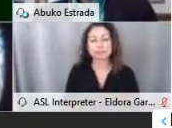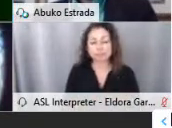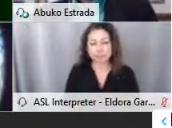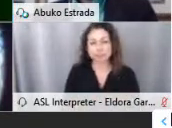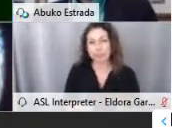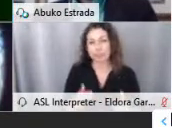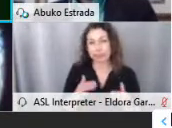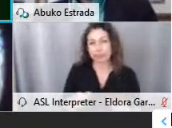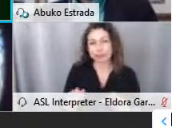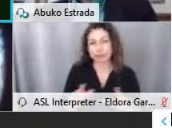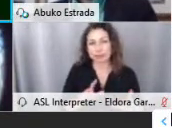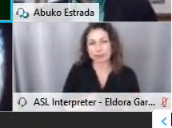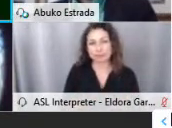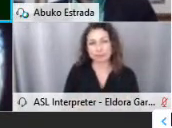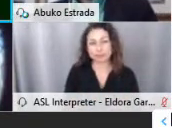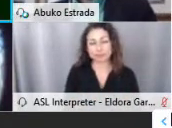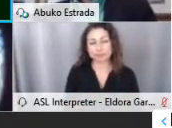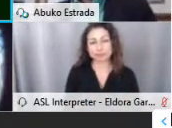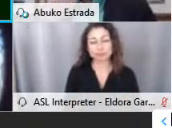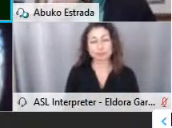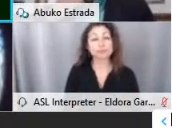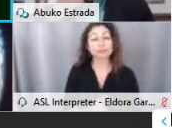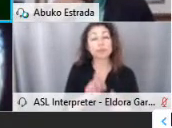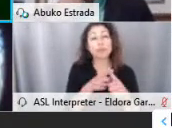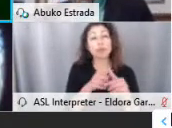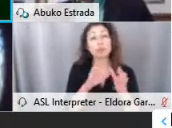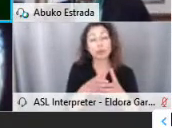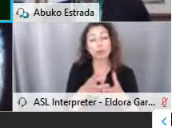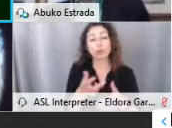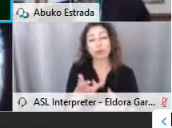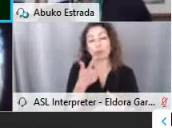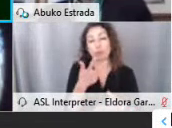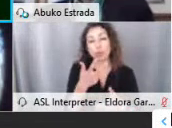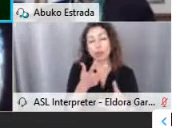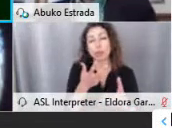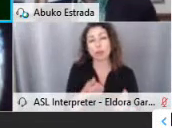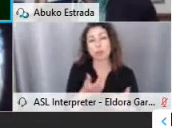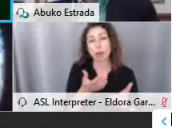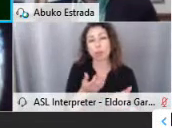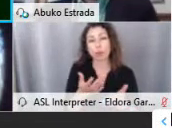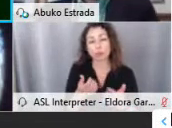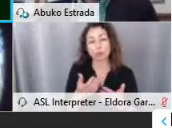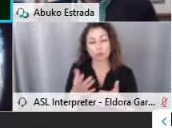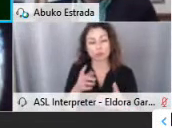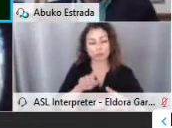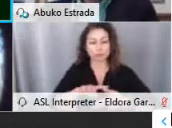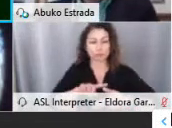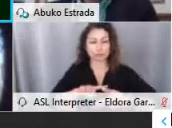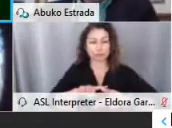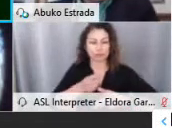Next slide. So the first group are three proposals, and